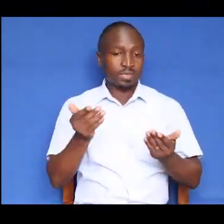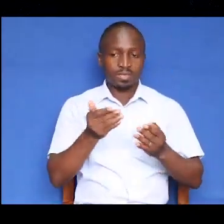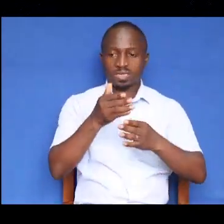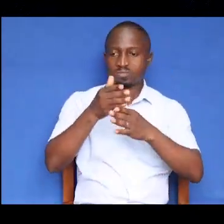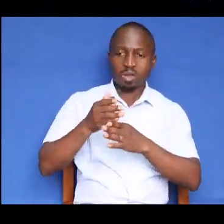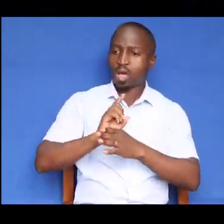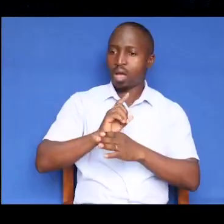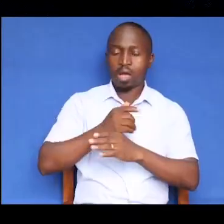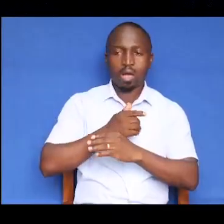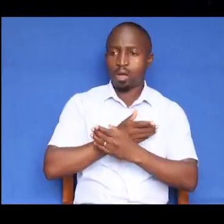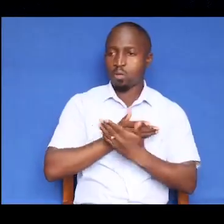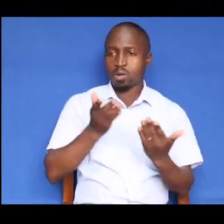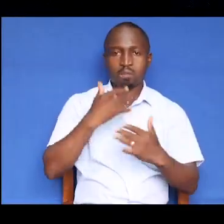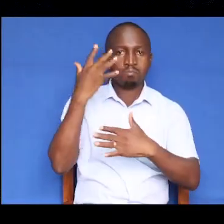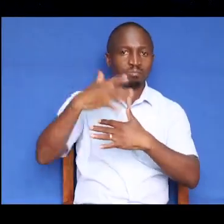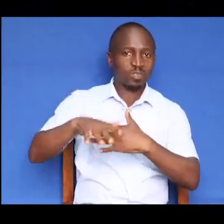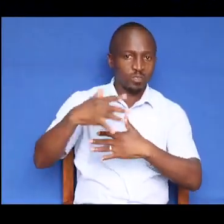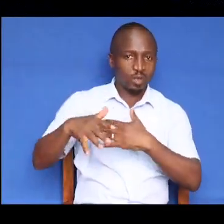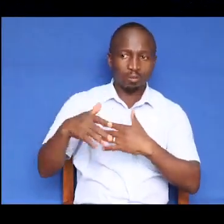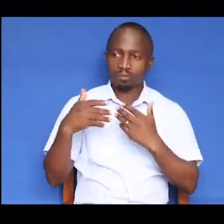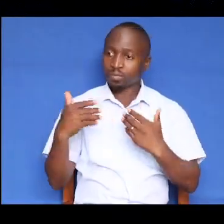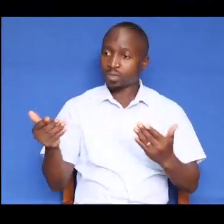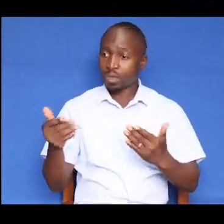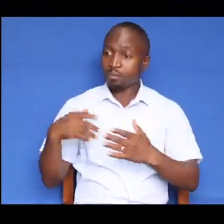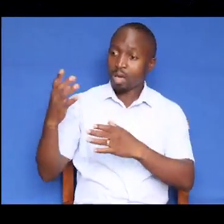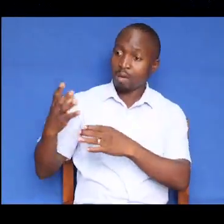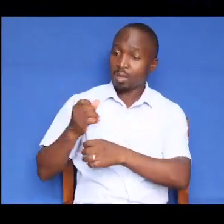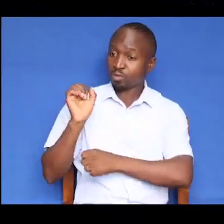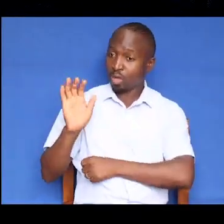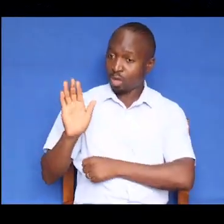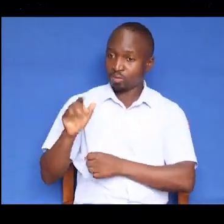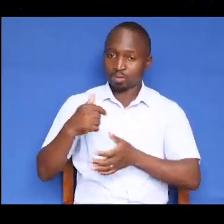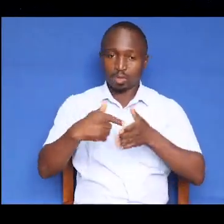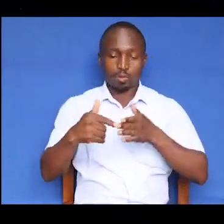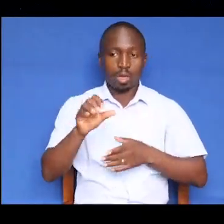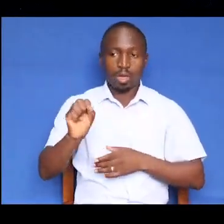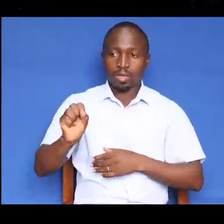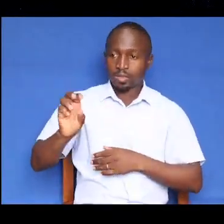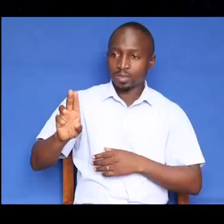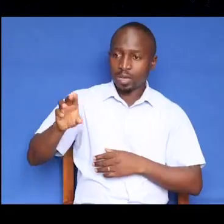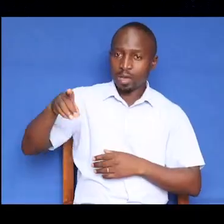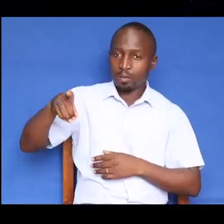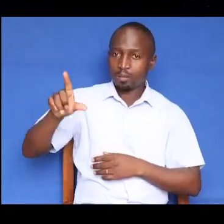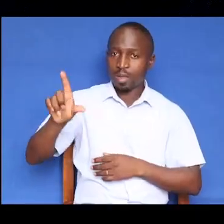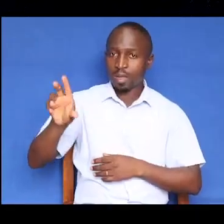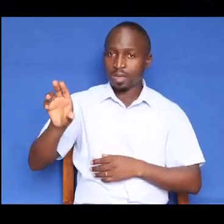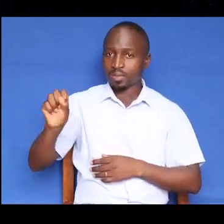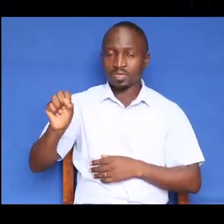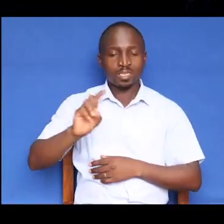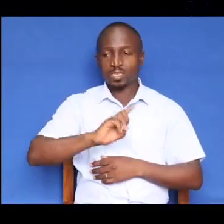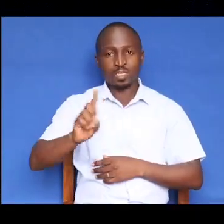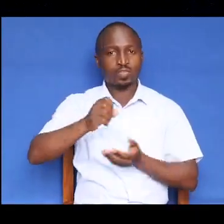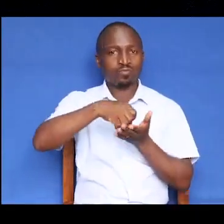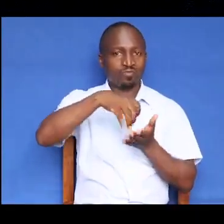non-trading institutions. So their excess incomes is called the surplus and not profit, because they are not